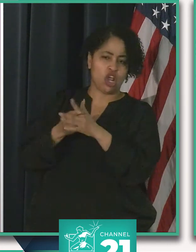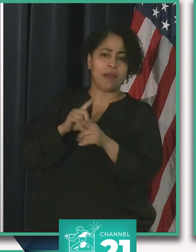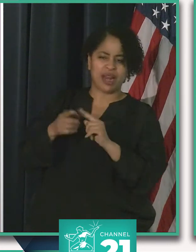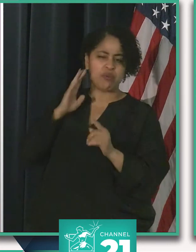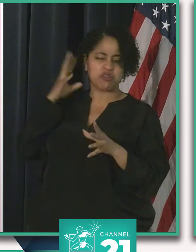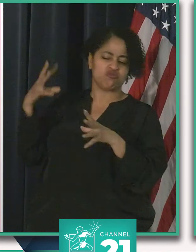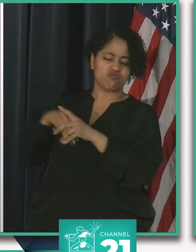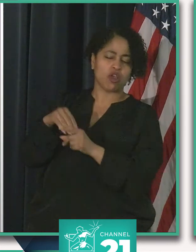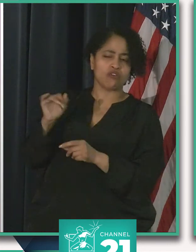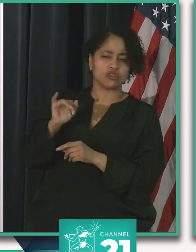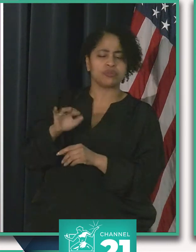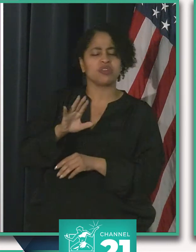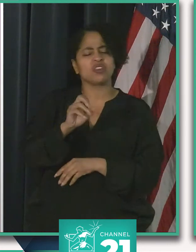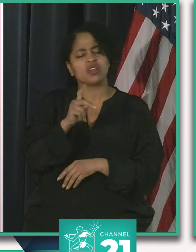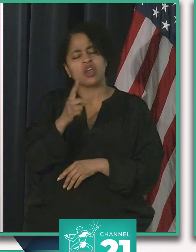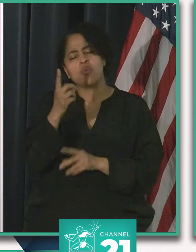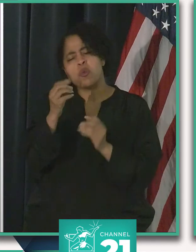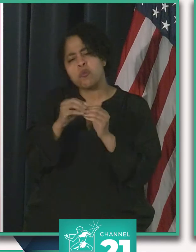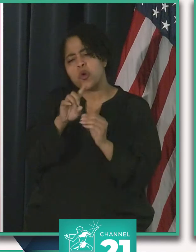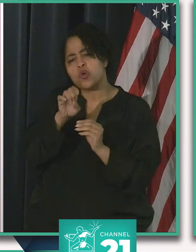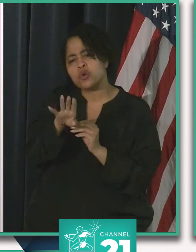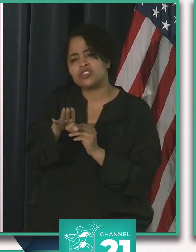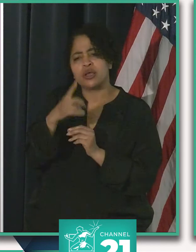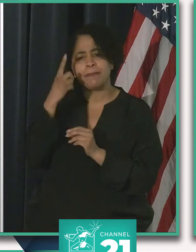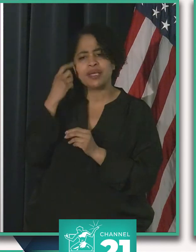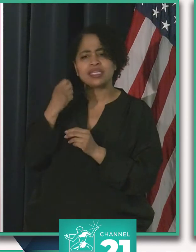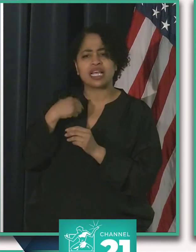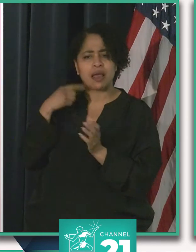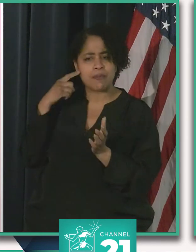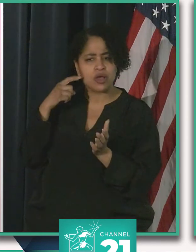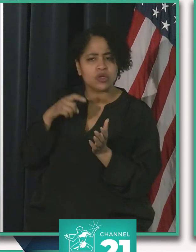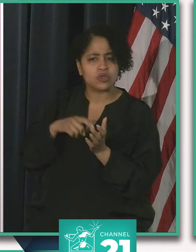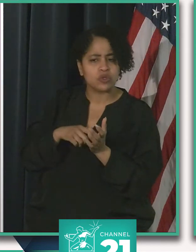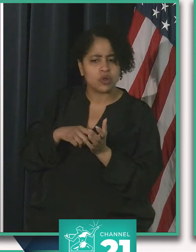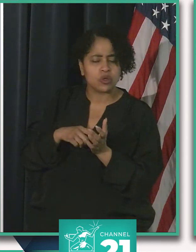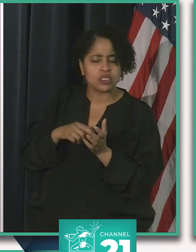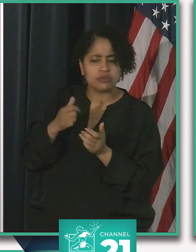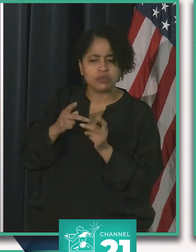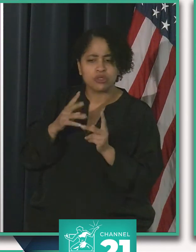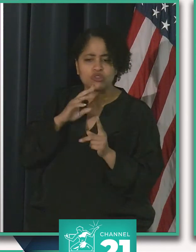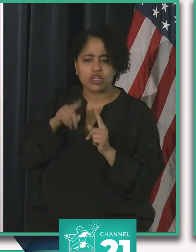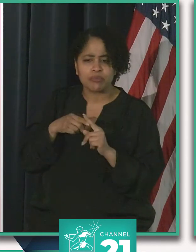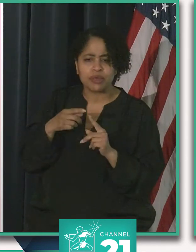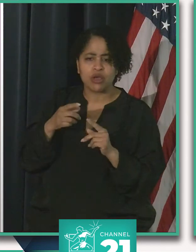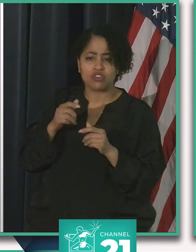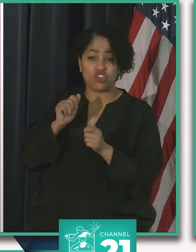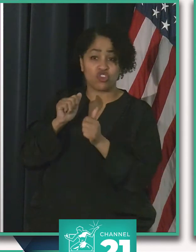and I'm sorry, I got one more question, because I've noticed how everyone has been talking about this issue with the